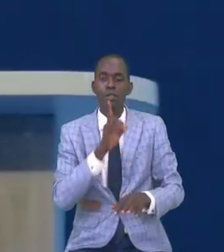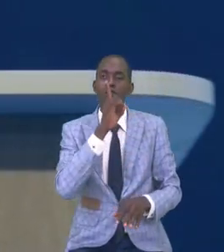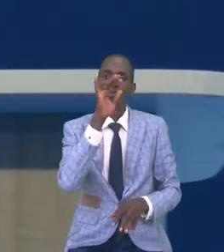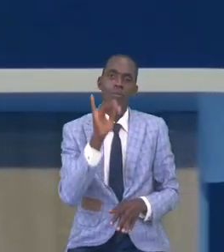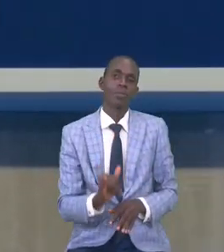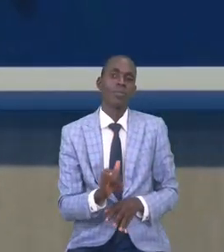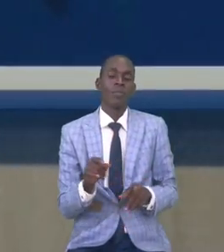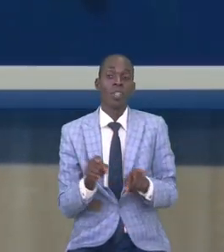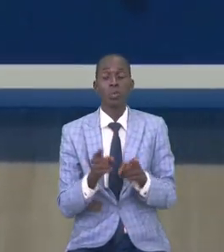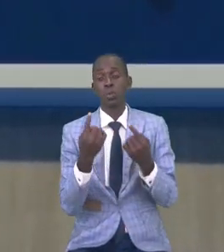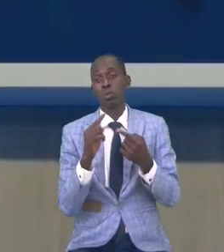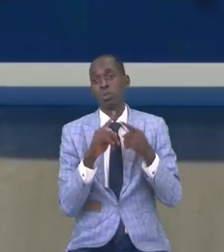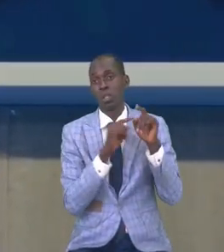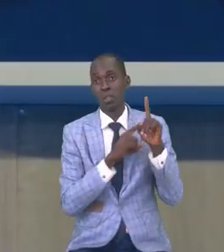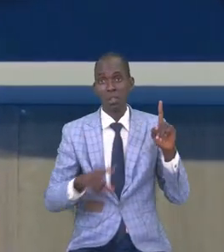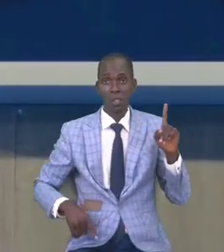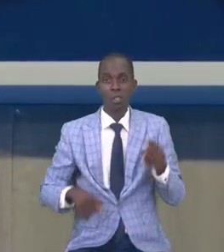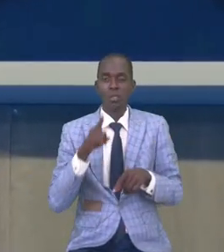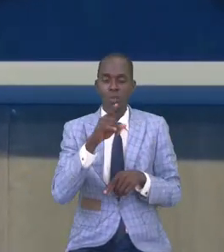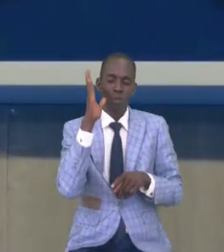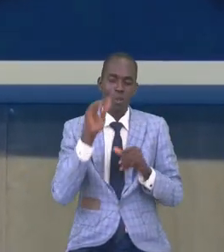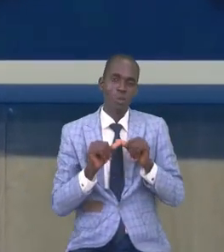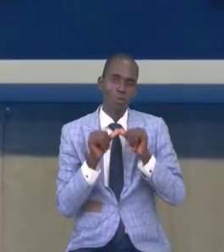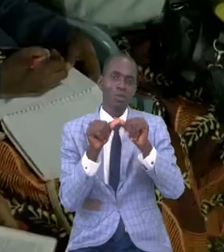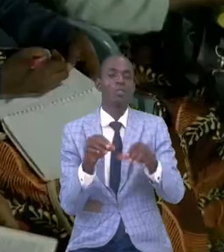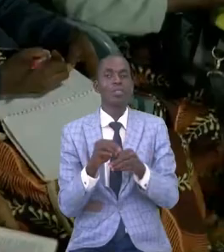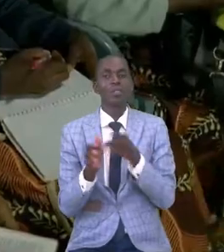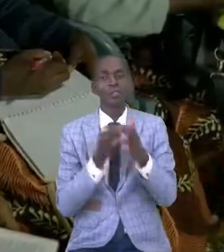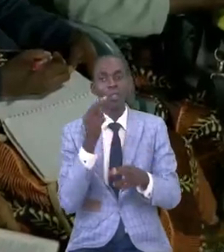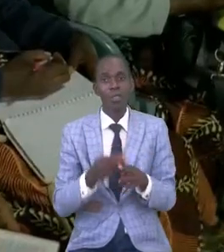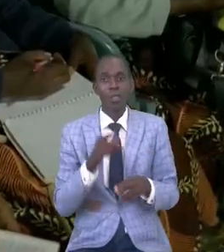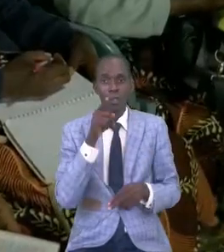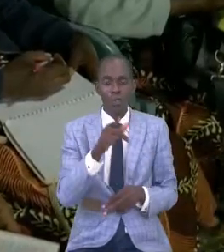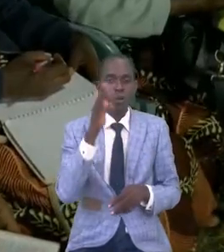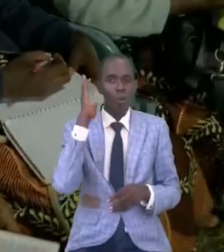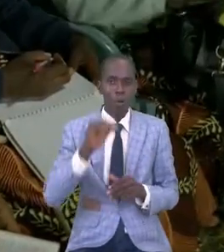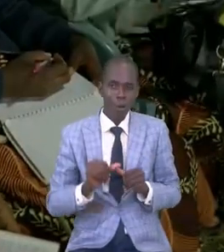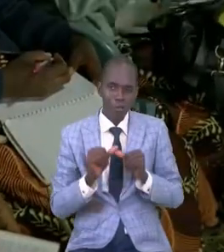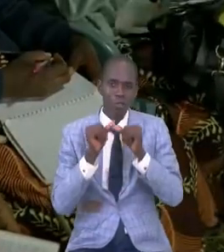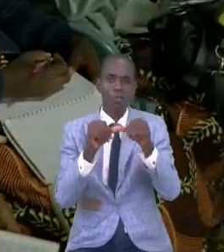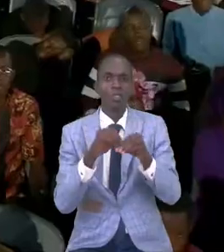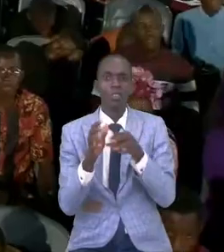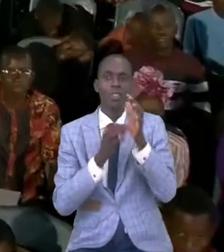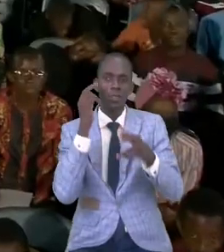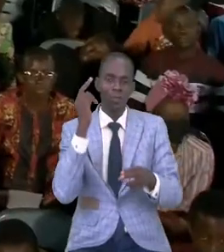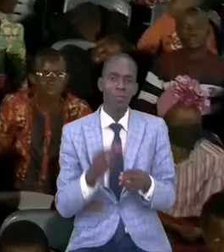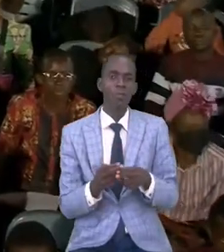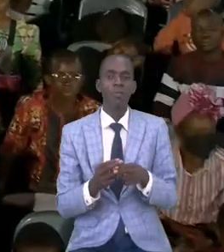you come to the Lord, you will continue. Yeah. I said you will continue. Yeah.